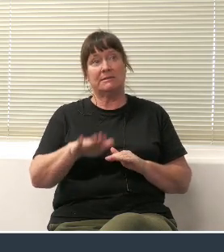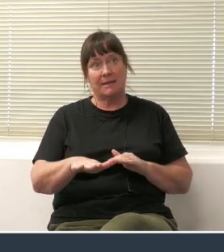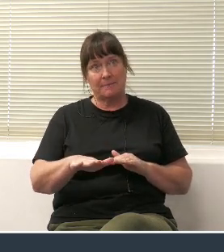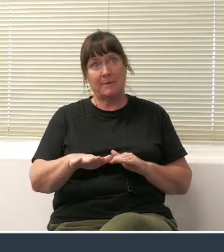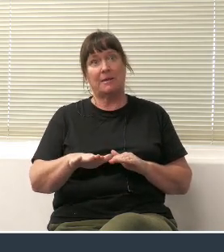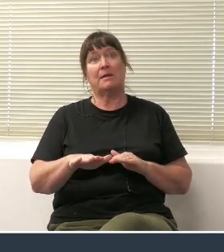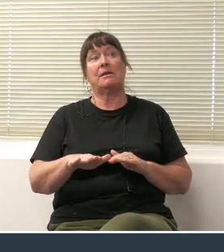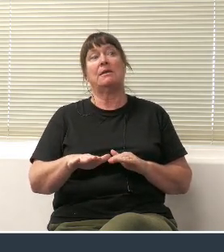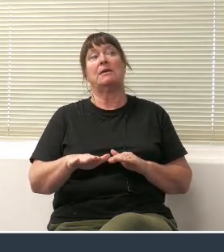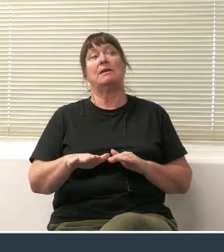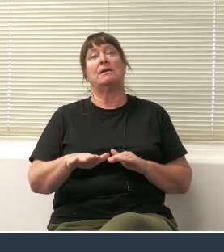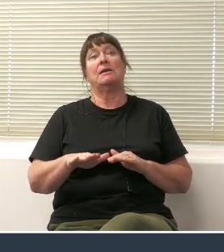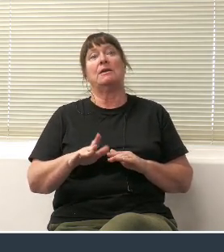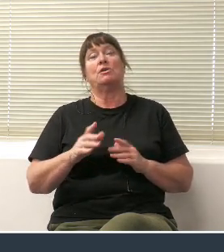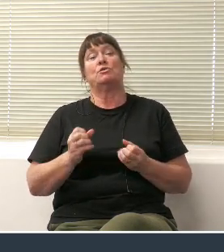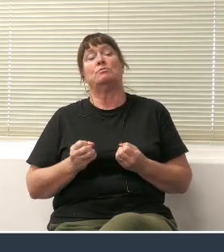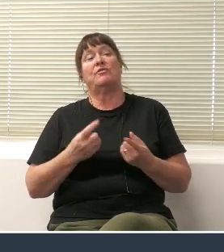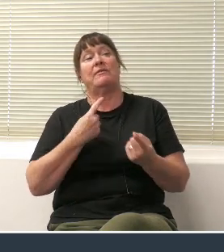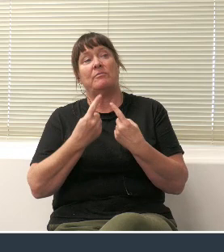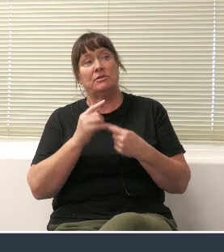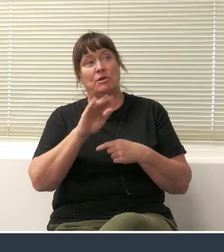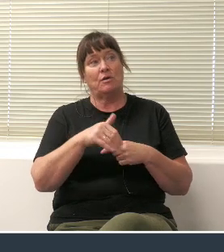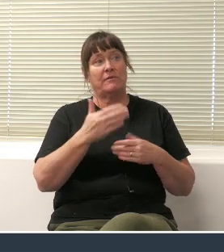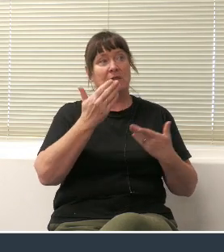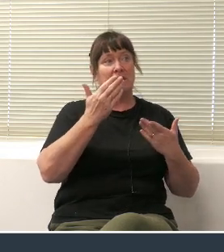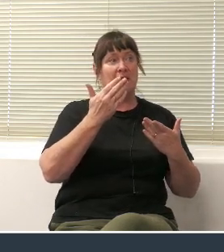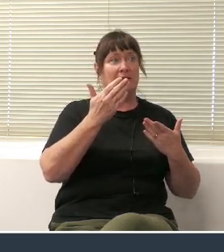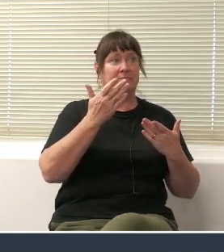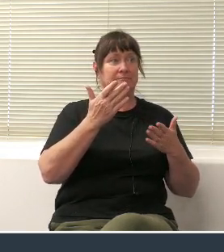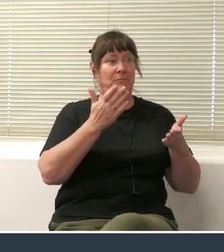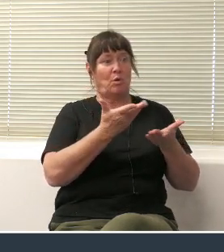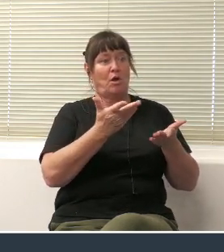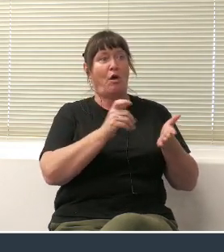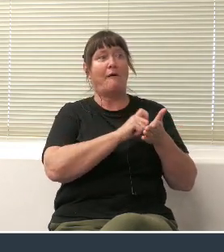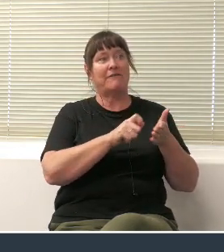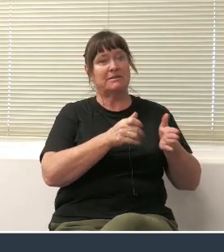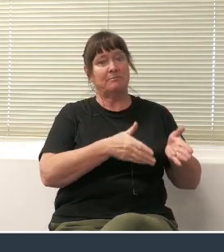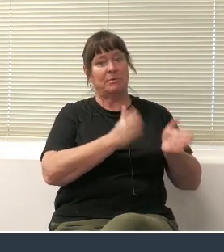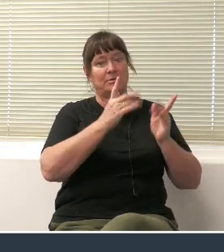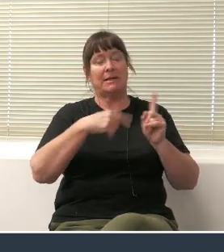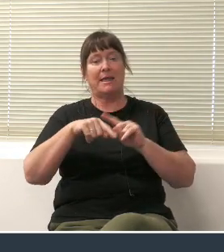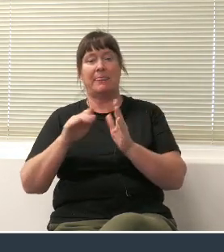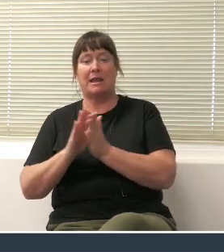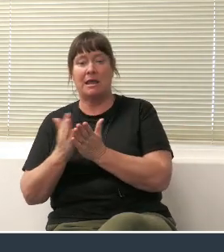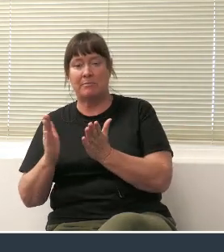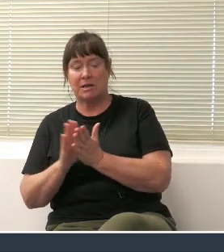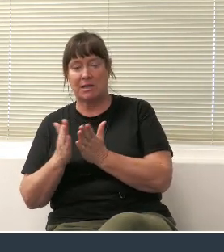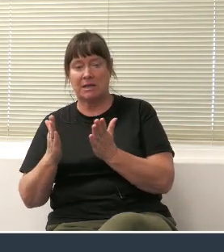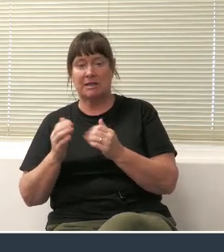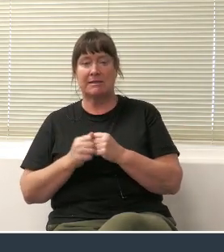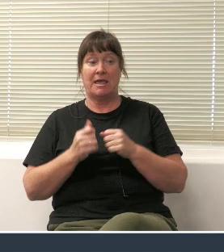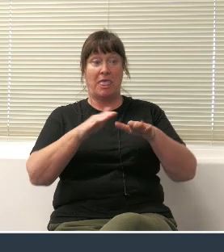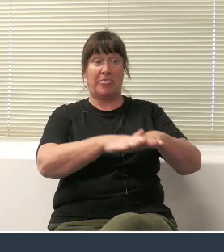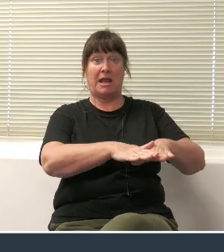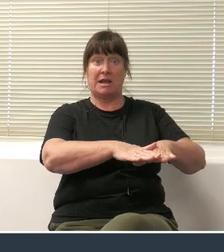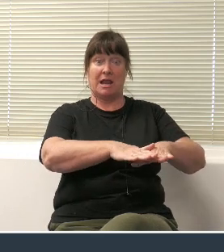accommodation and then hopefully our library as well to the original precinct. It's the precinct that you own. It's a piece of land that we